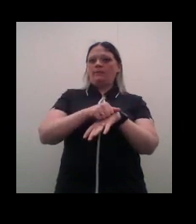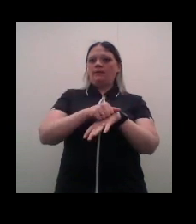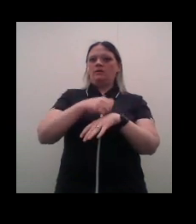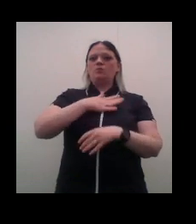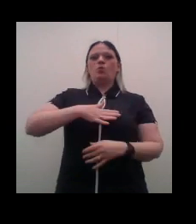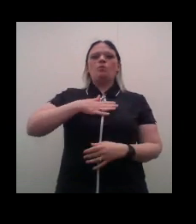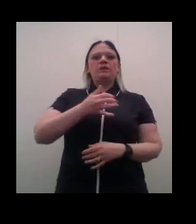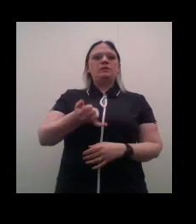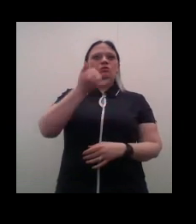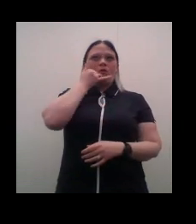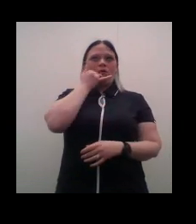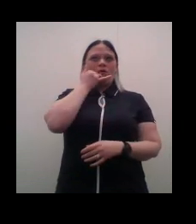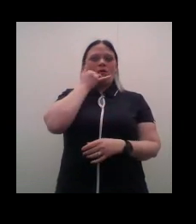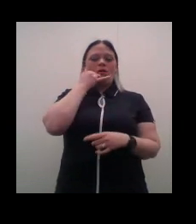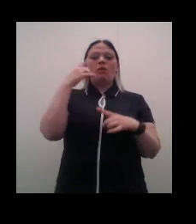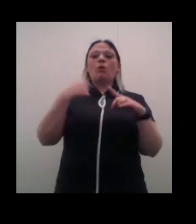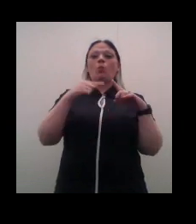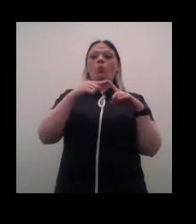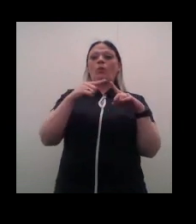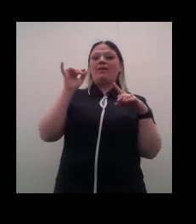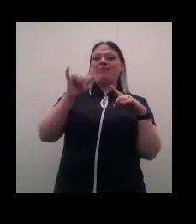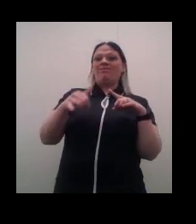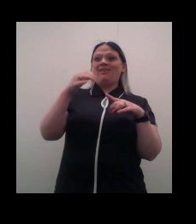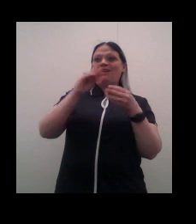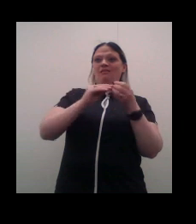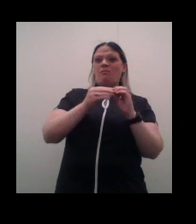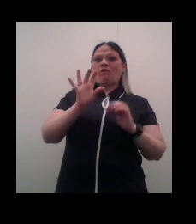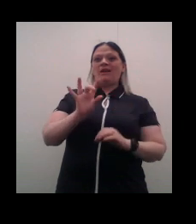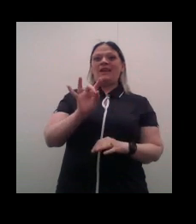call us. And when you call that number,